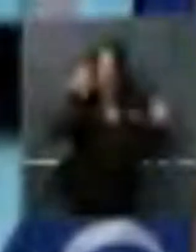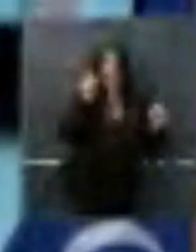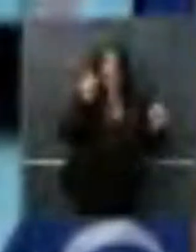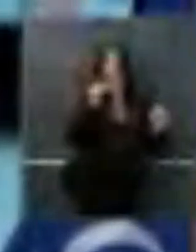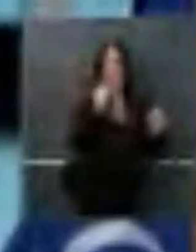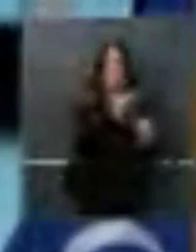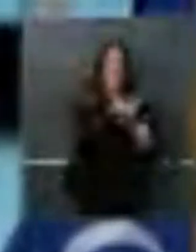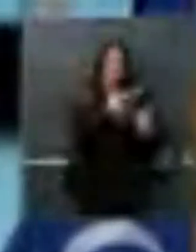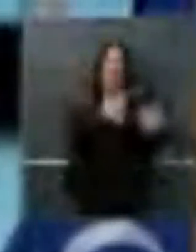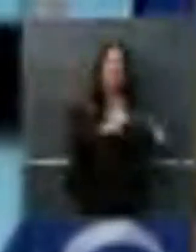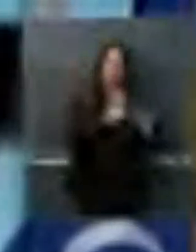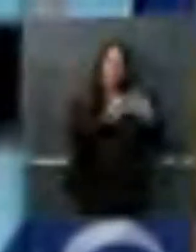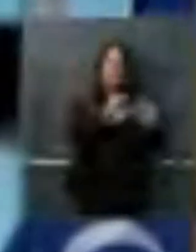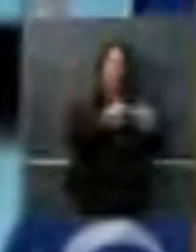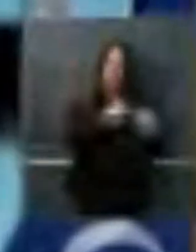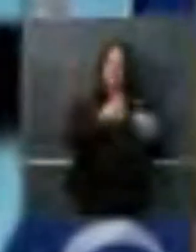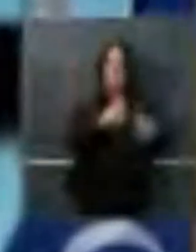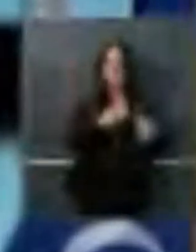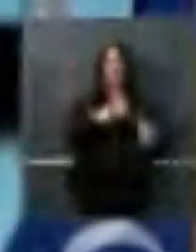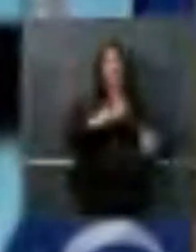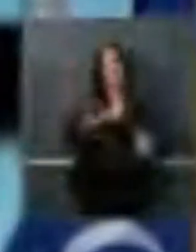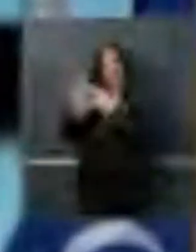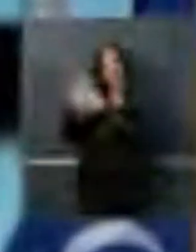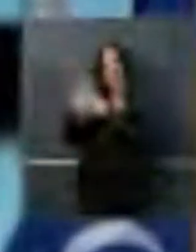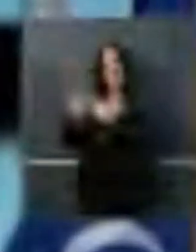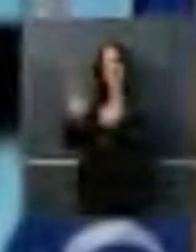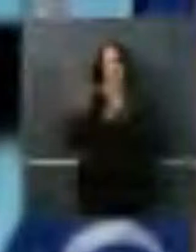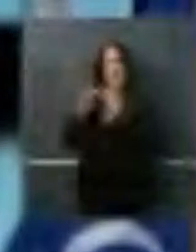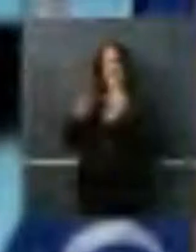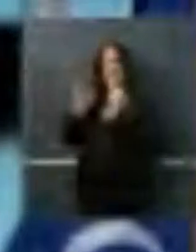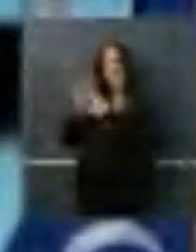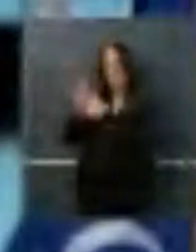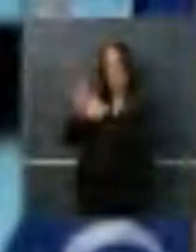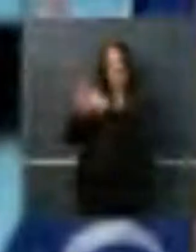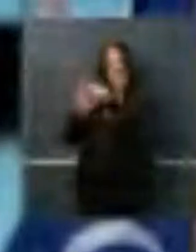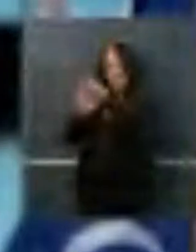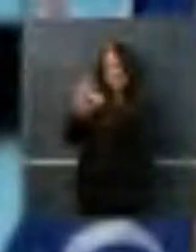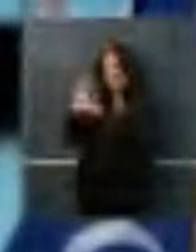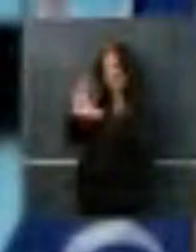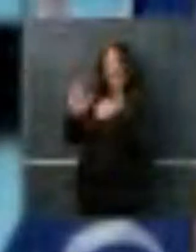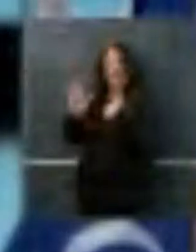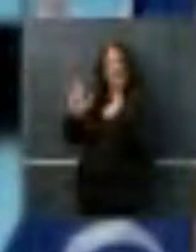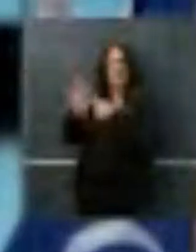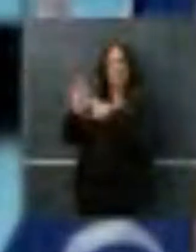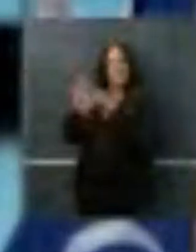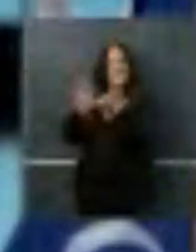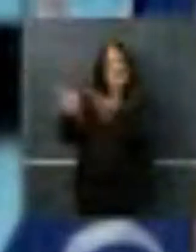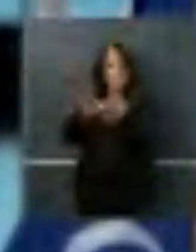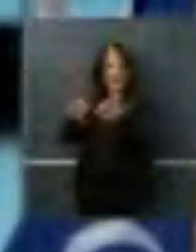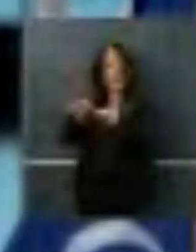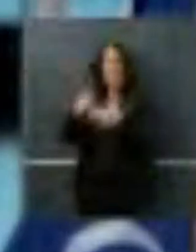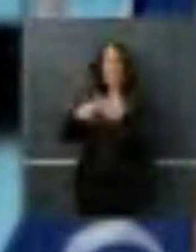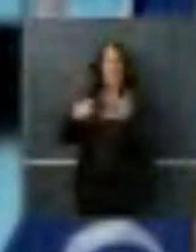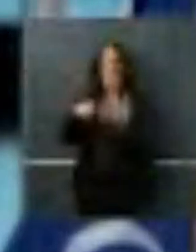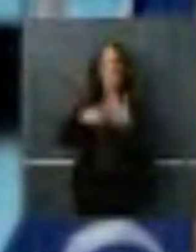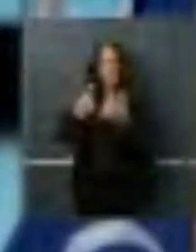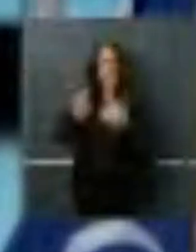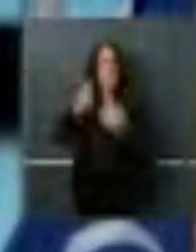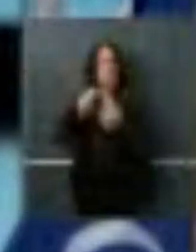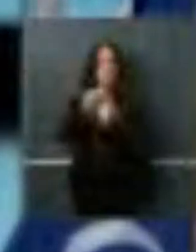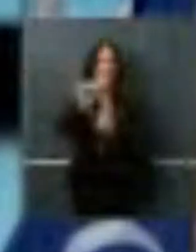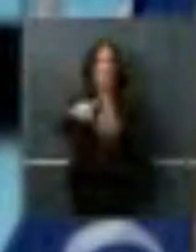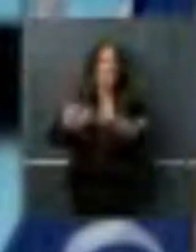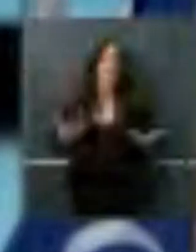are doing more substantively and specifically to address that question. So look, I want to just once again address